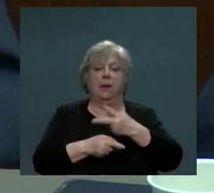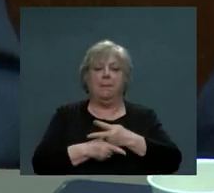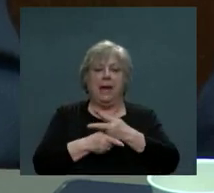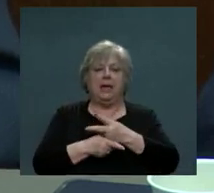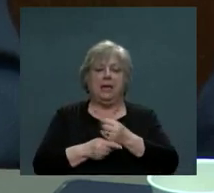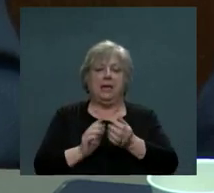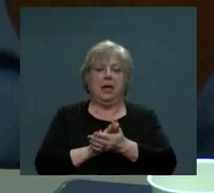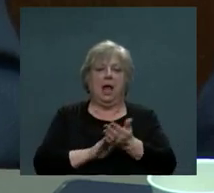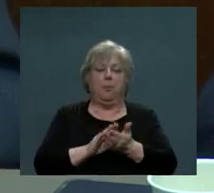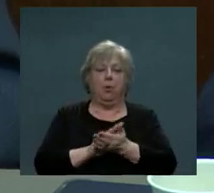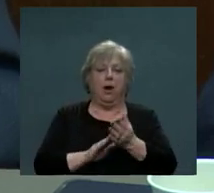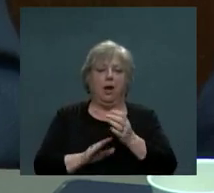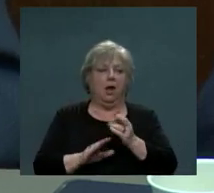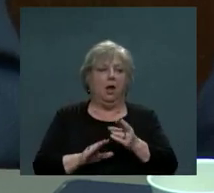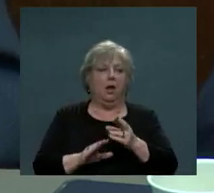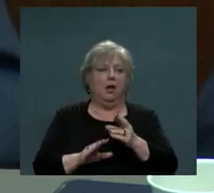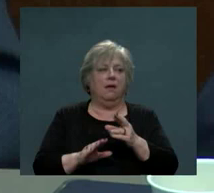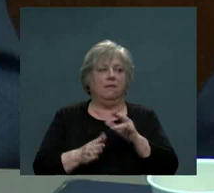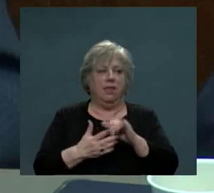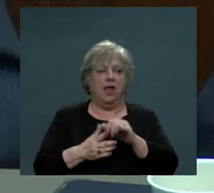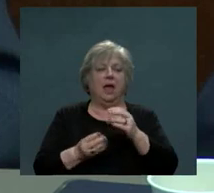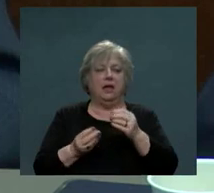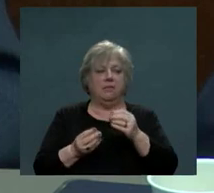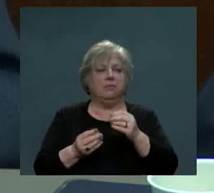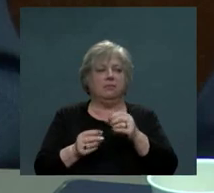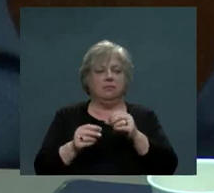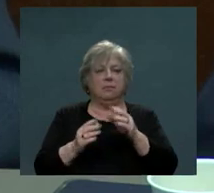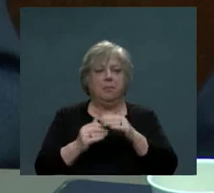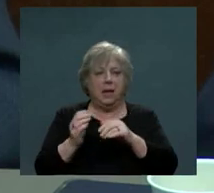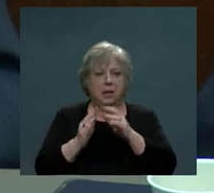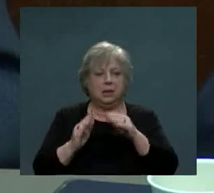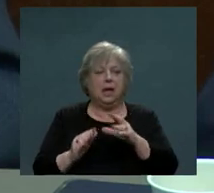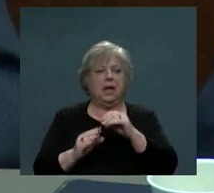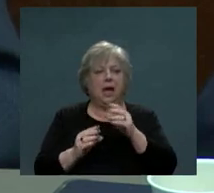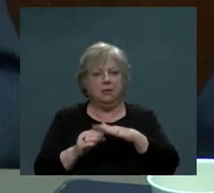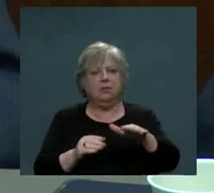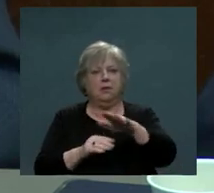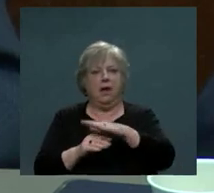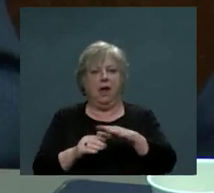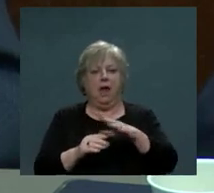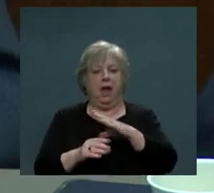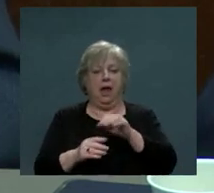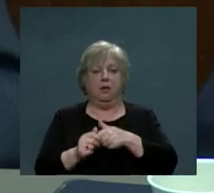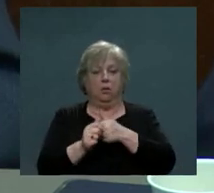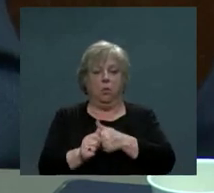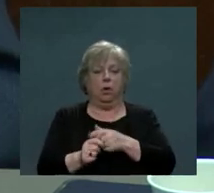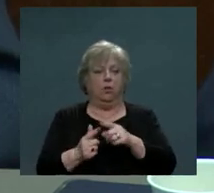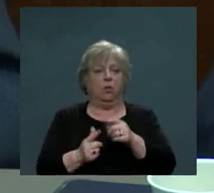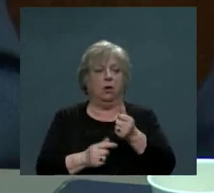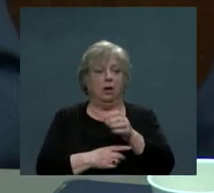and operations of those facilities, and according to the